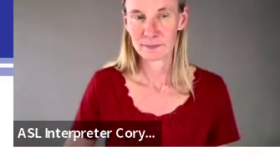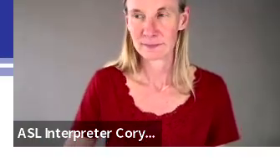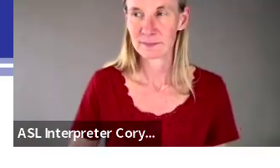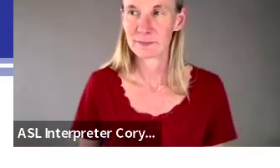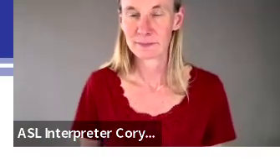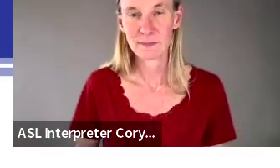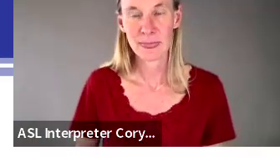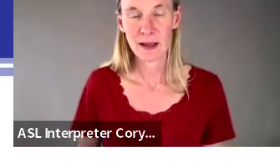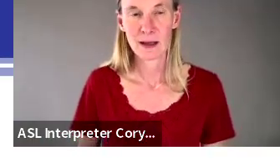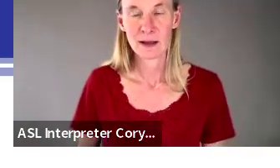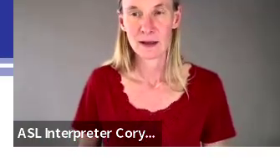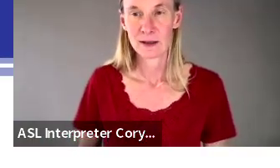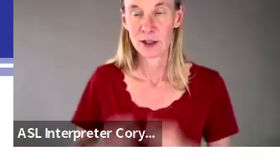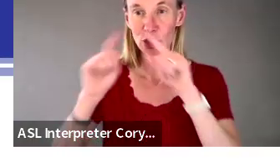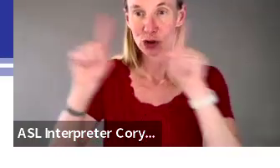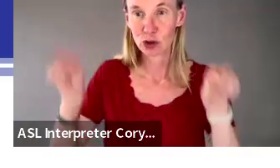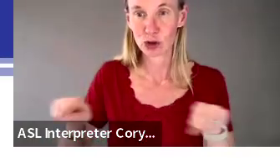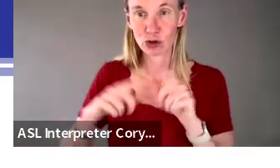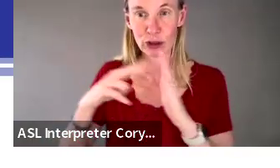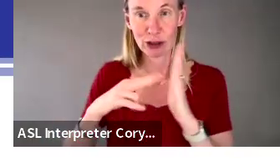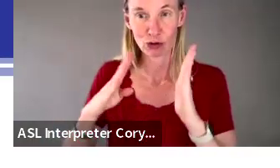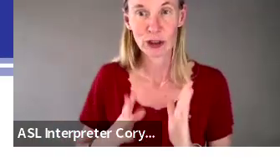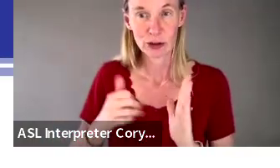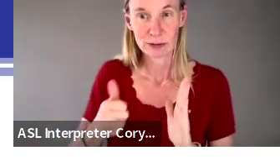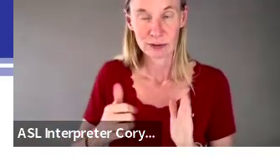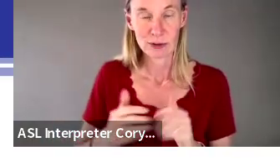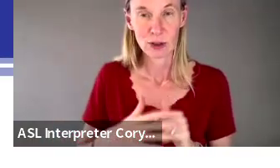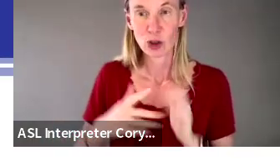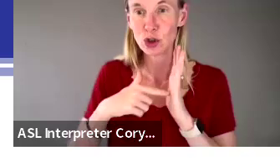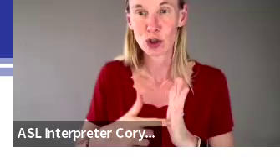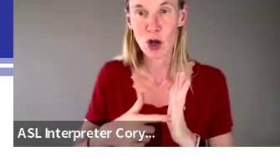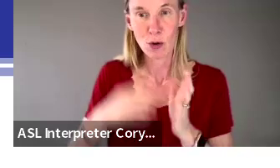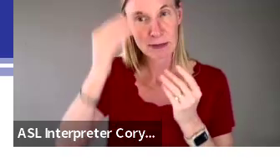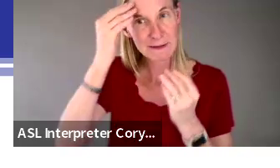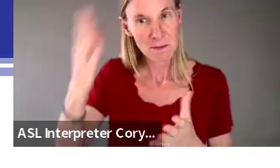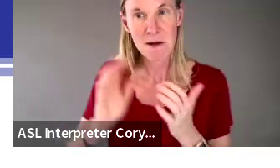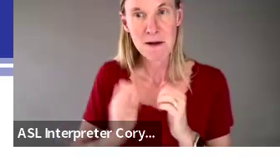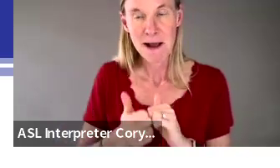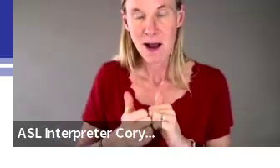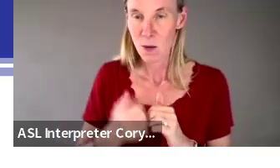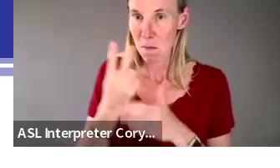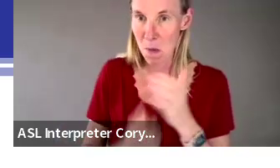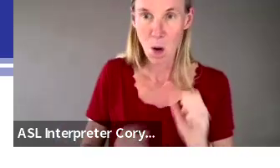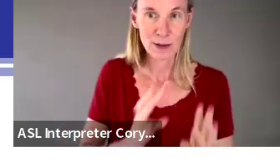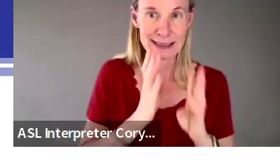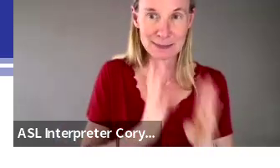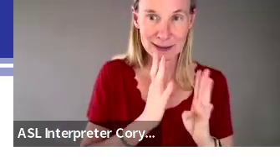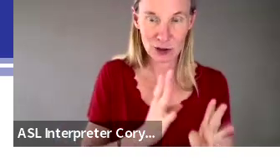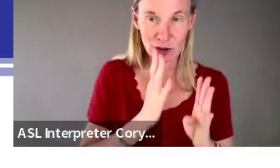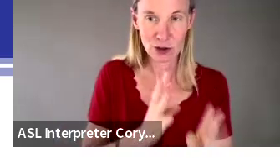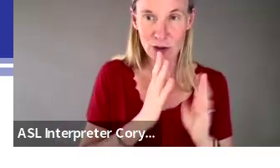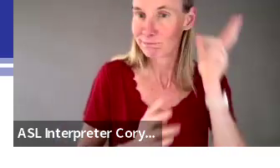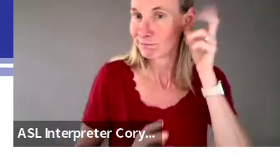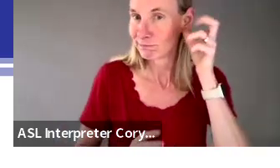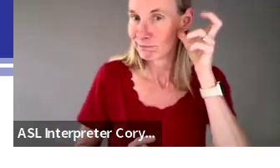Screen readers convey information through speech and also braille, and can